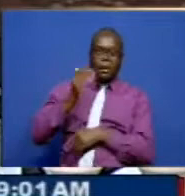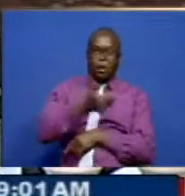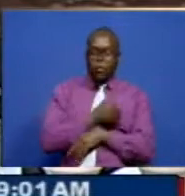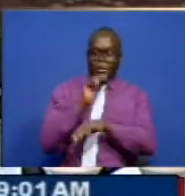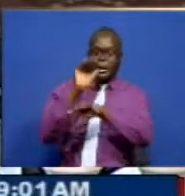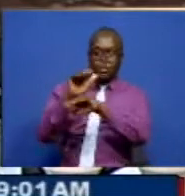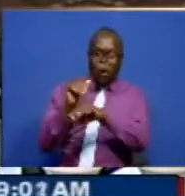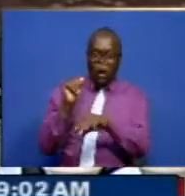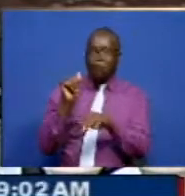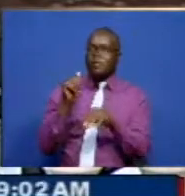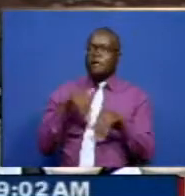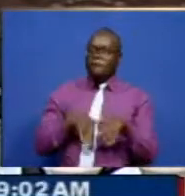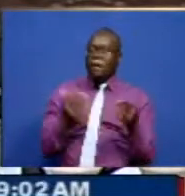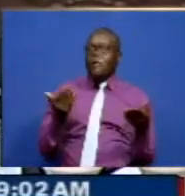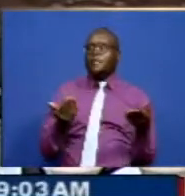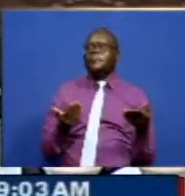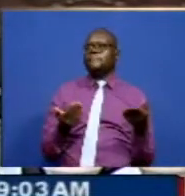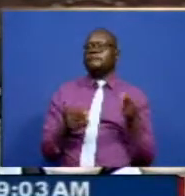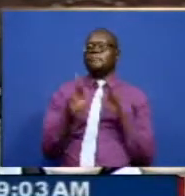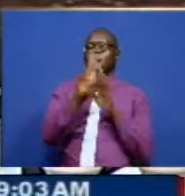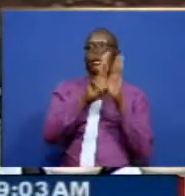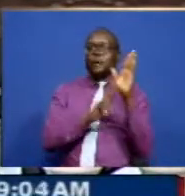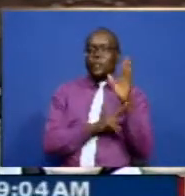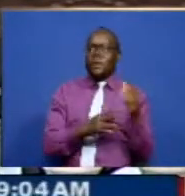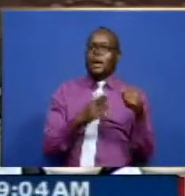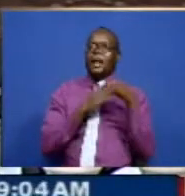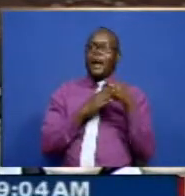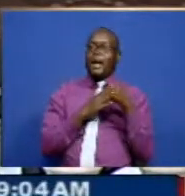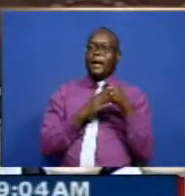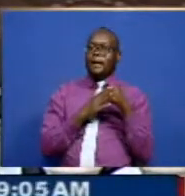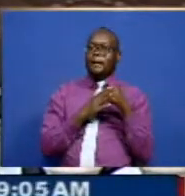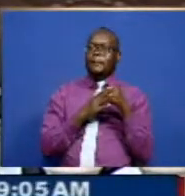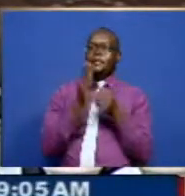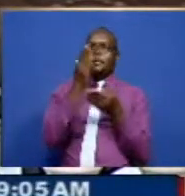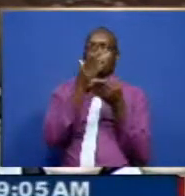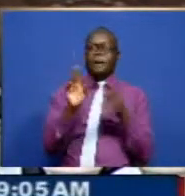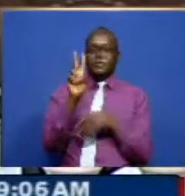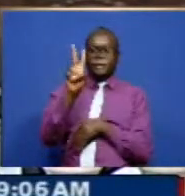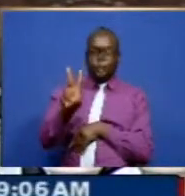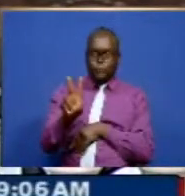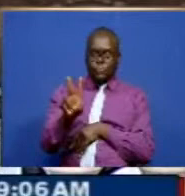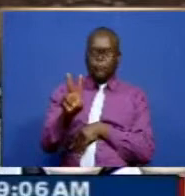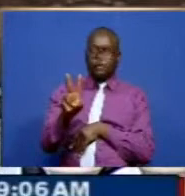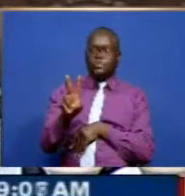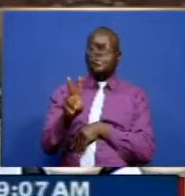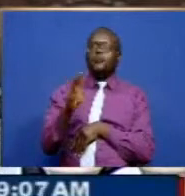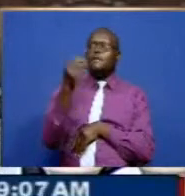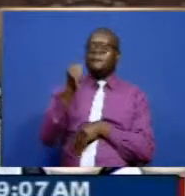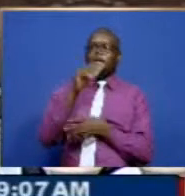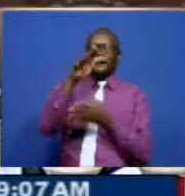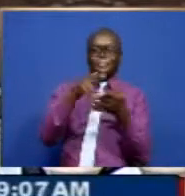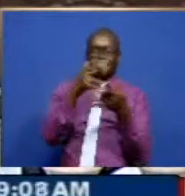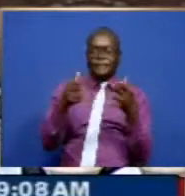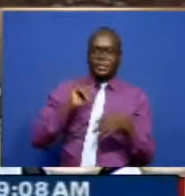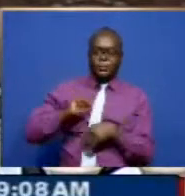summon pursuant to Rule 9 of Part 2 of the 5th schedule to the